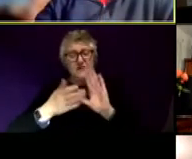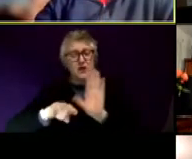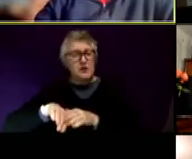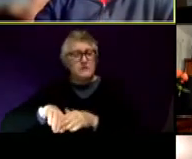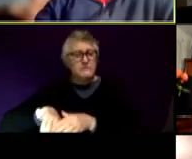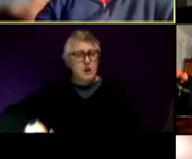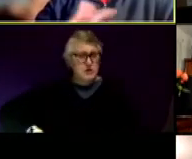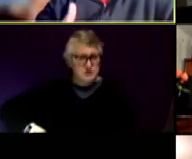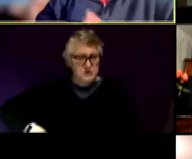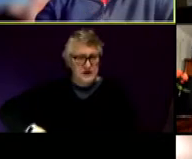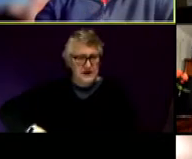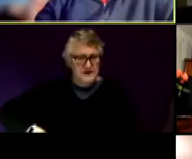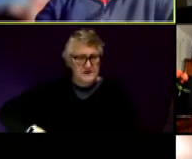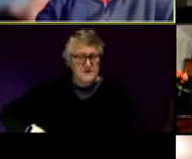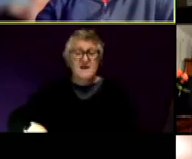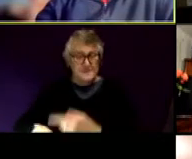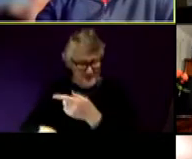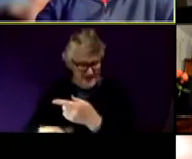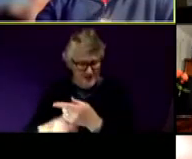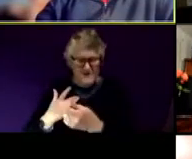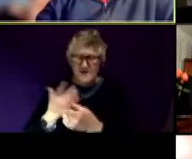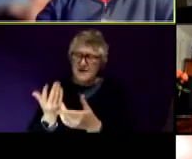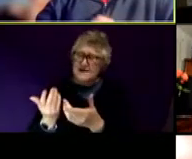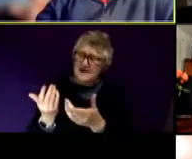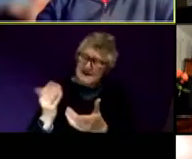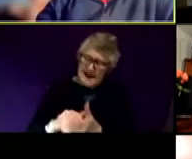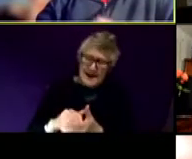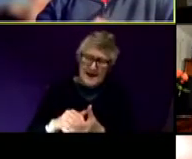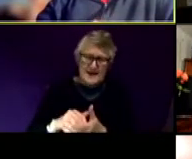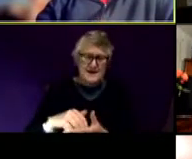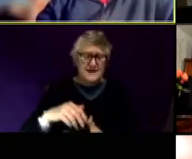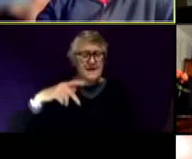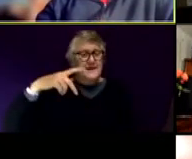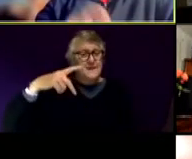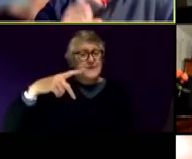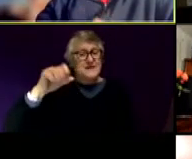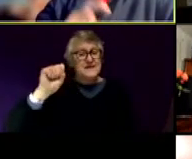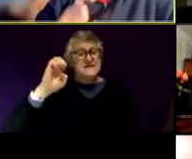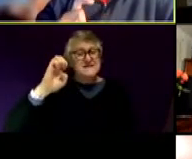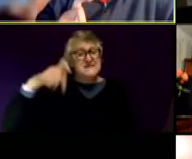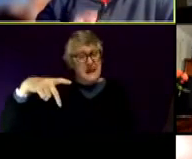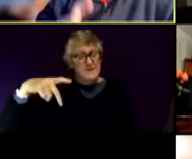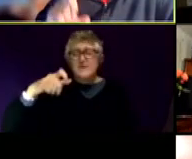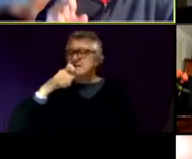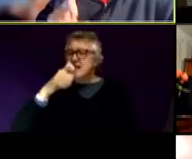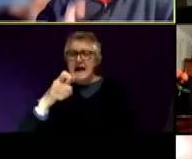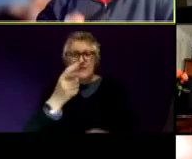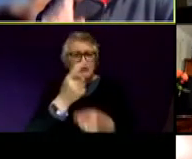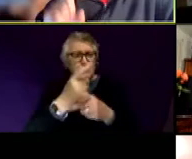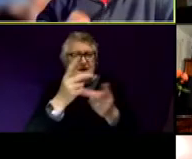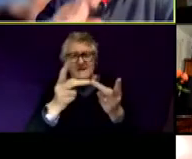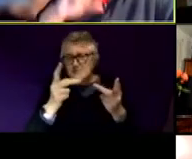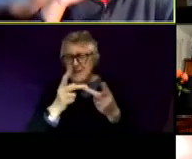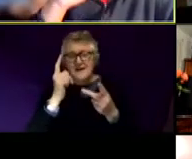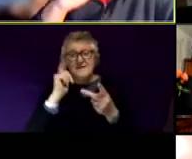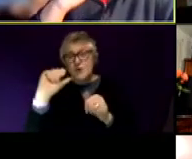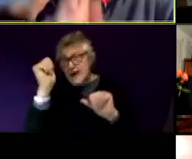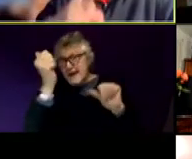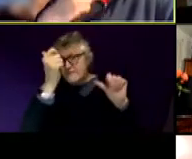feeling, again, PCCEP is not the space for everyone, but how do we make a space for our people to